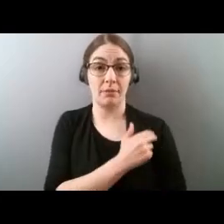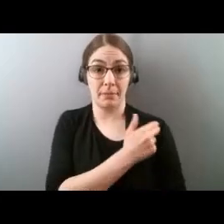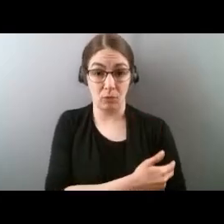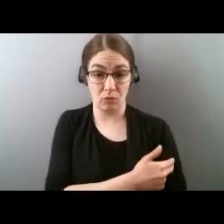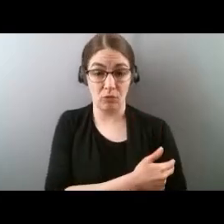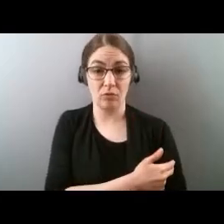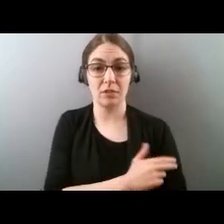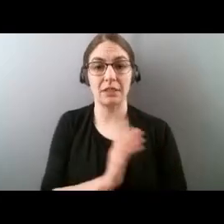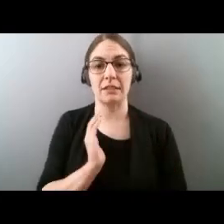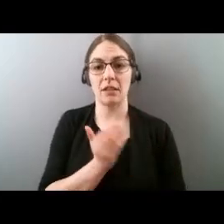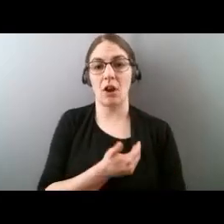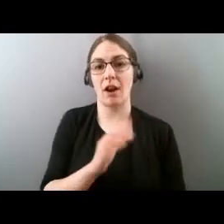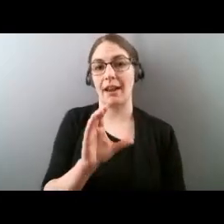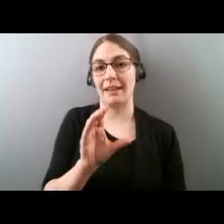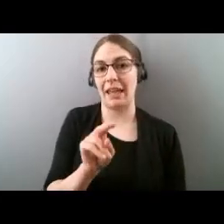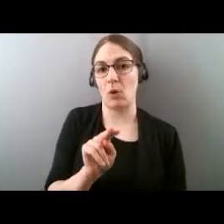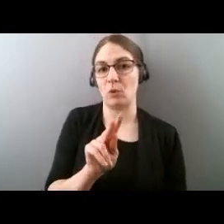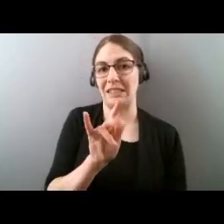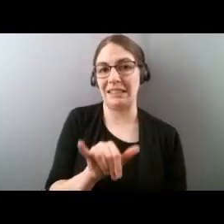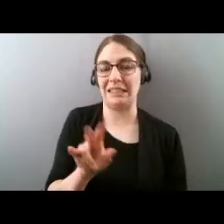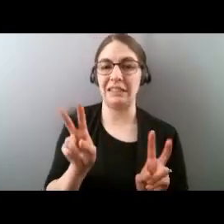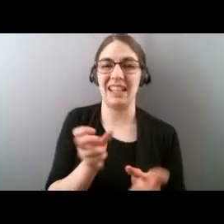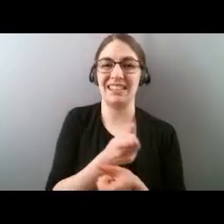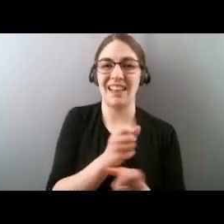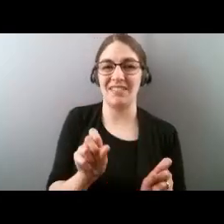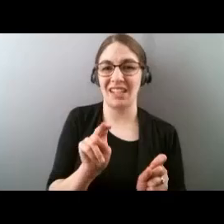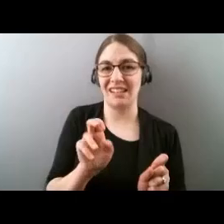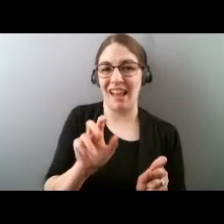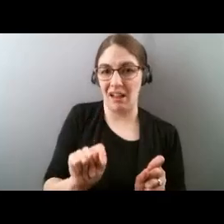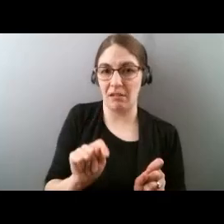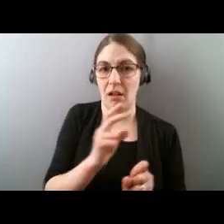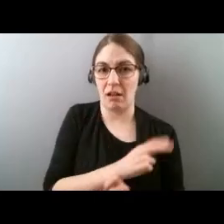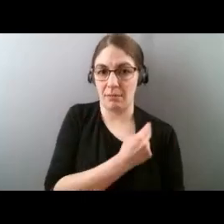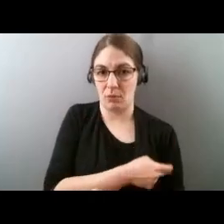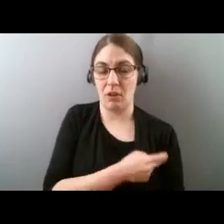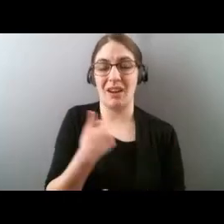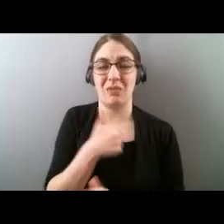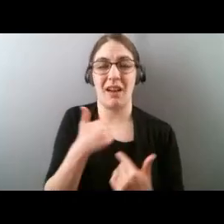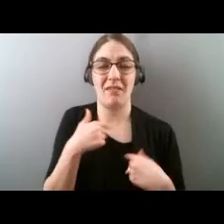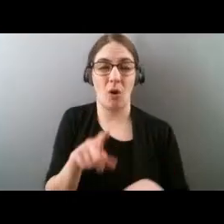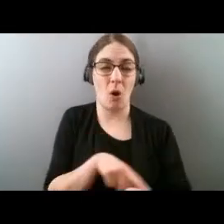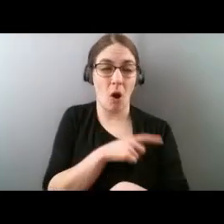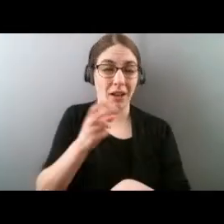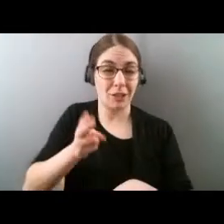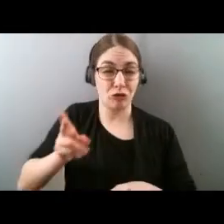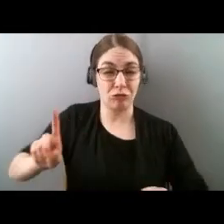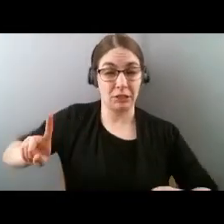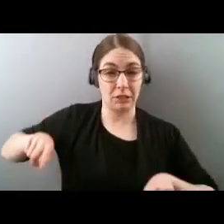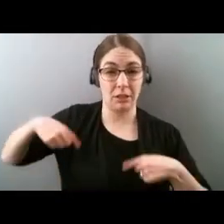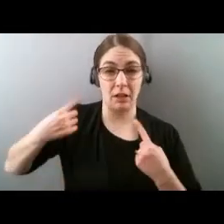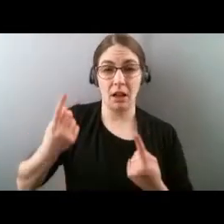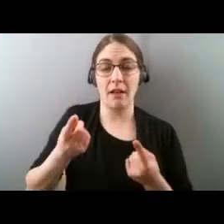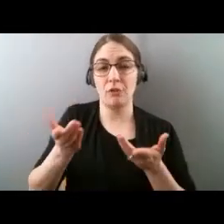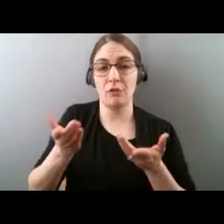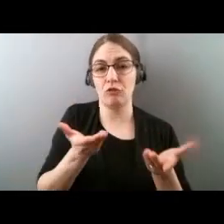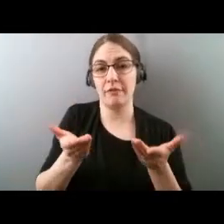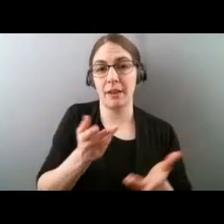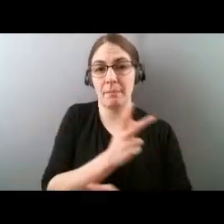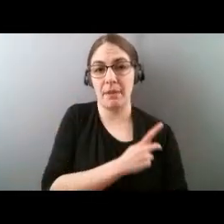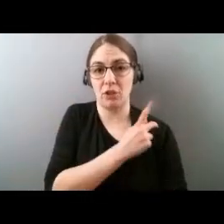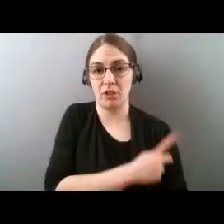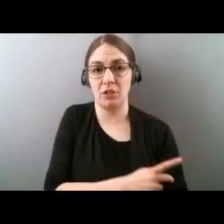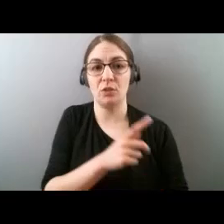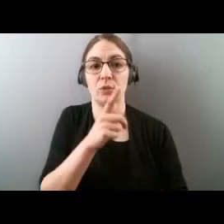our county safety net hospital. And we have a long history of serving patients who communicate